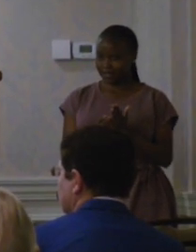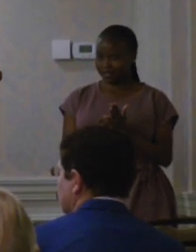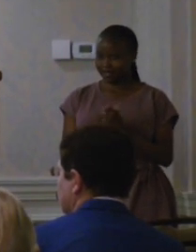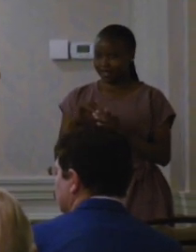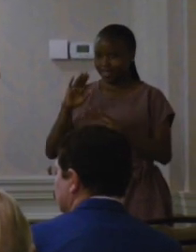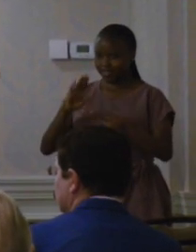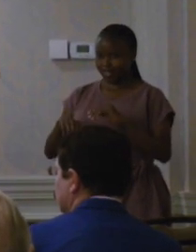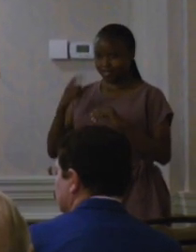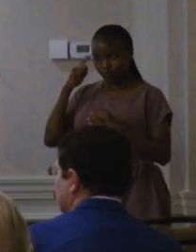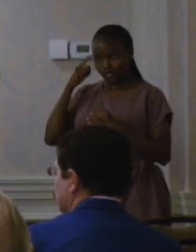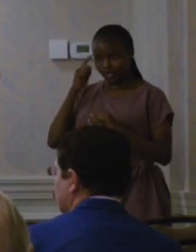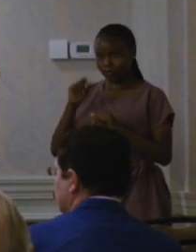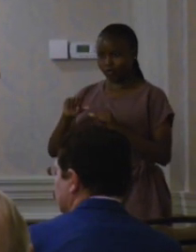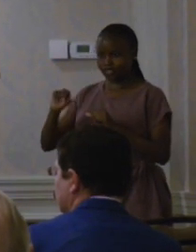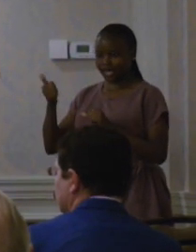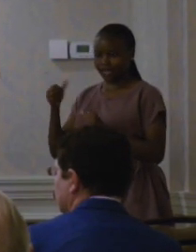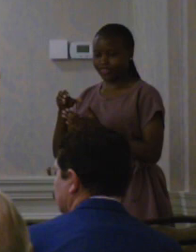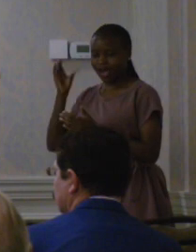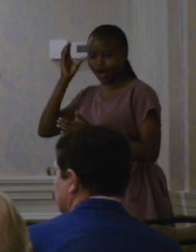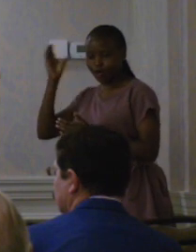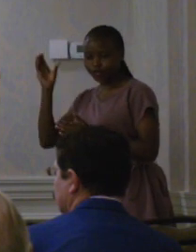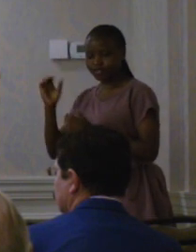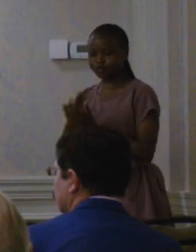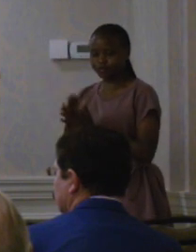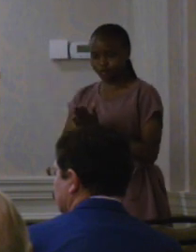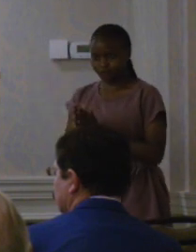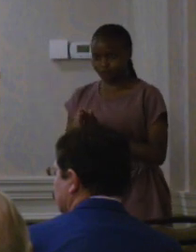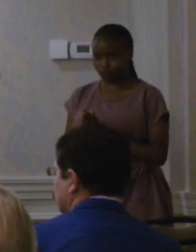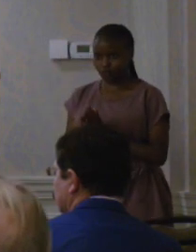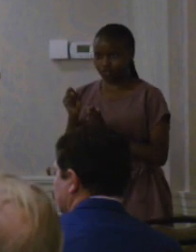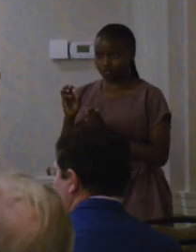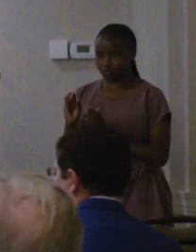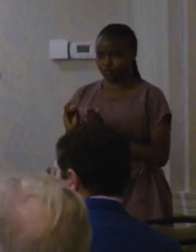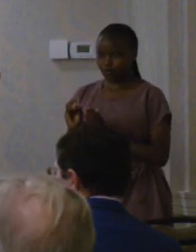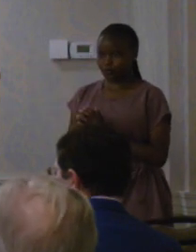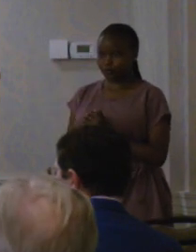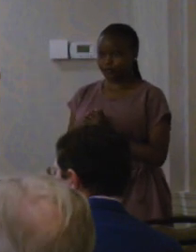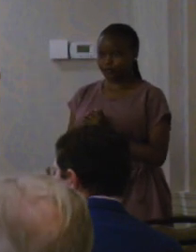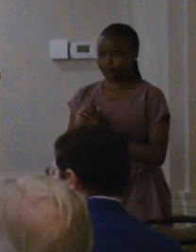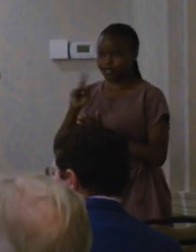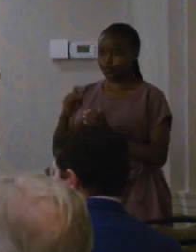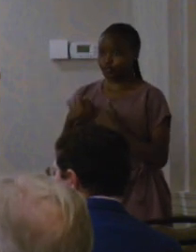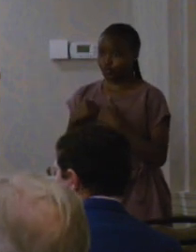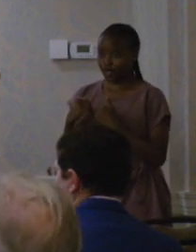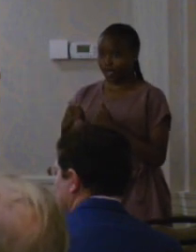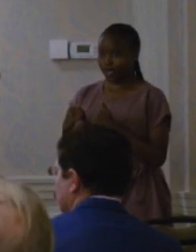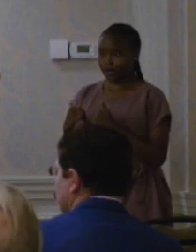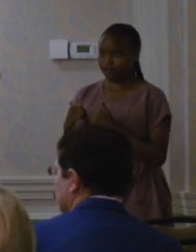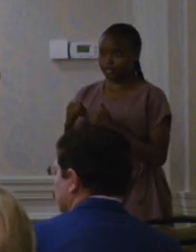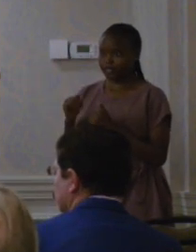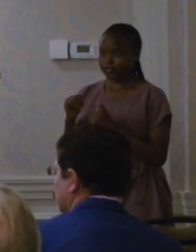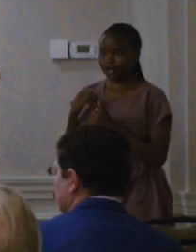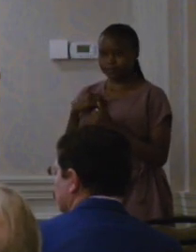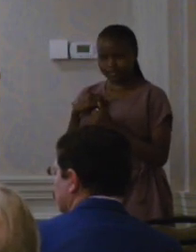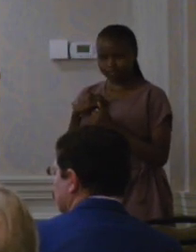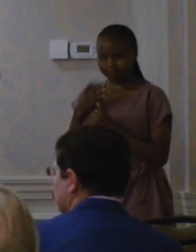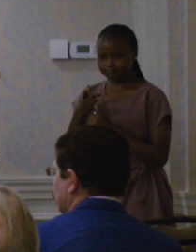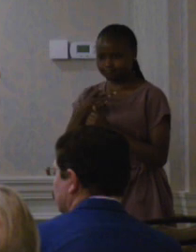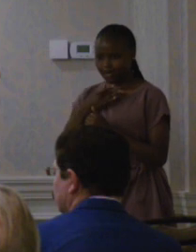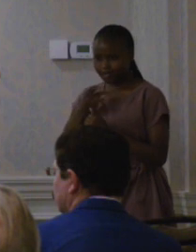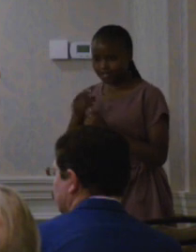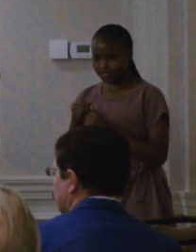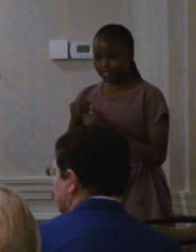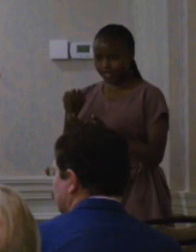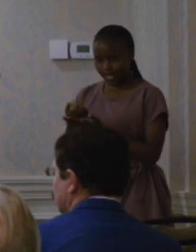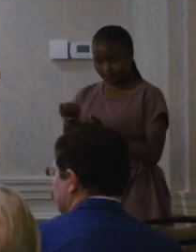think about the more nebulous concept of motivation. So I guess the question I have is I'm interested in what the